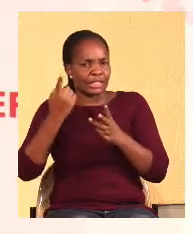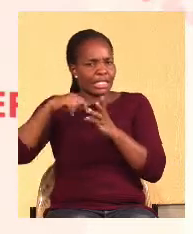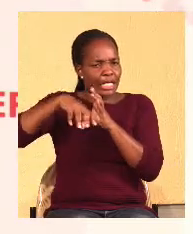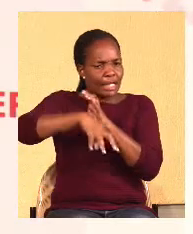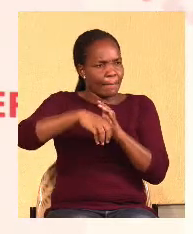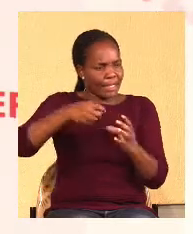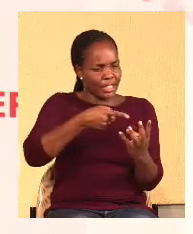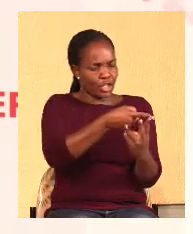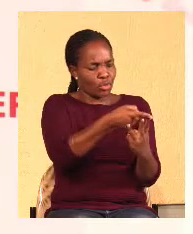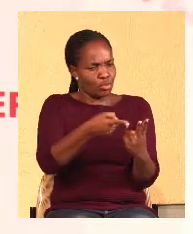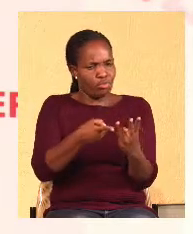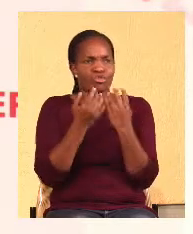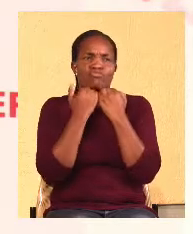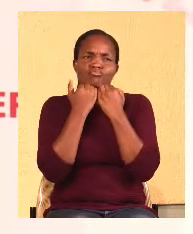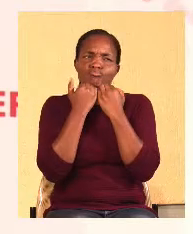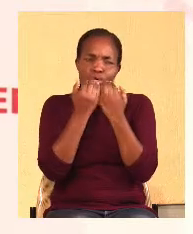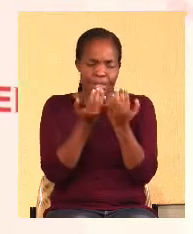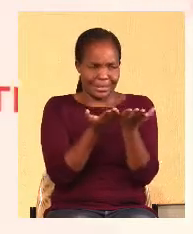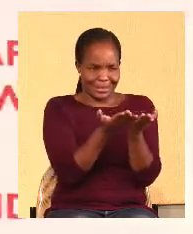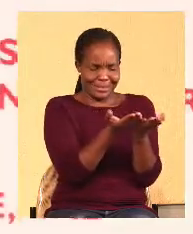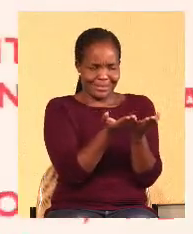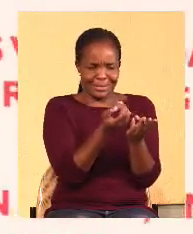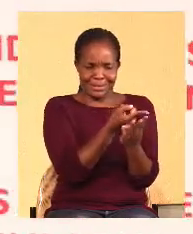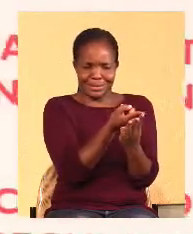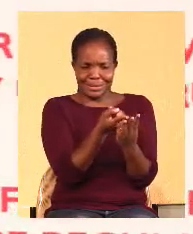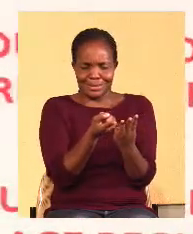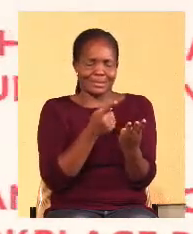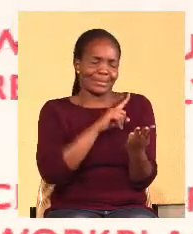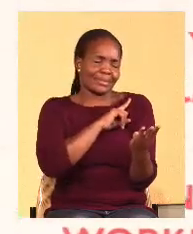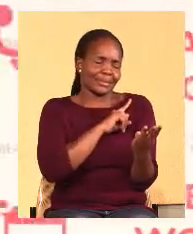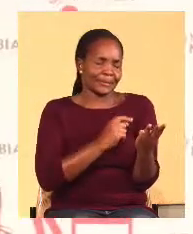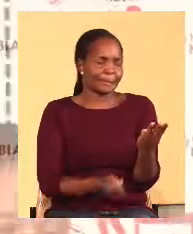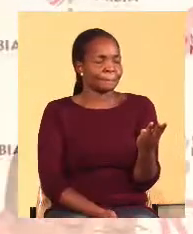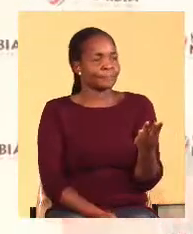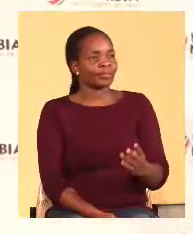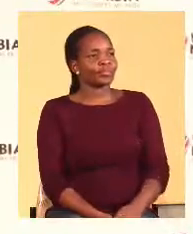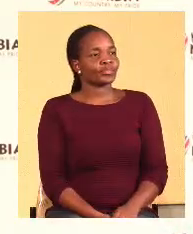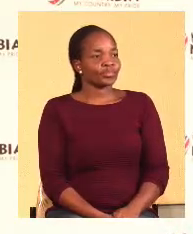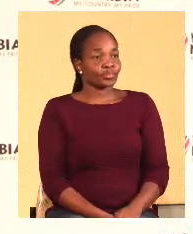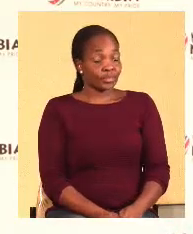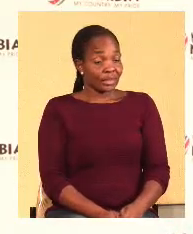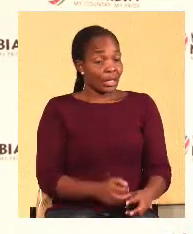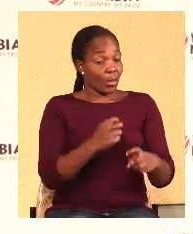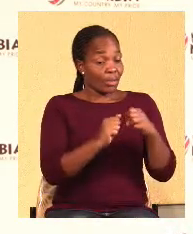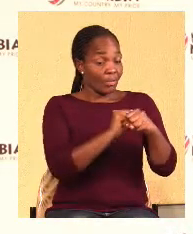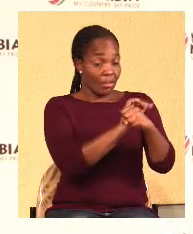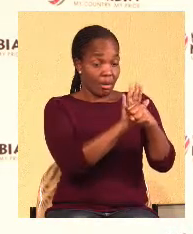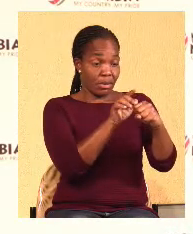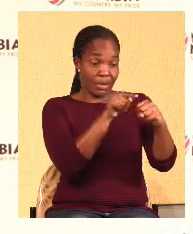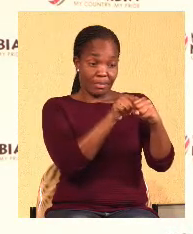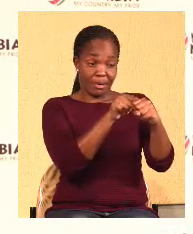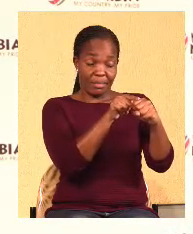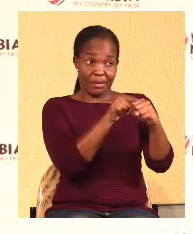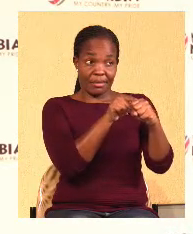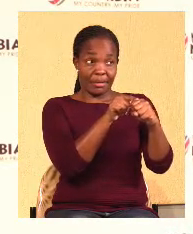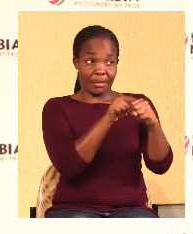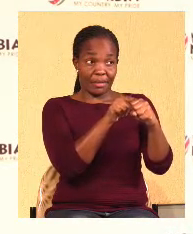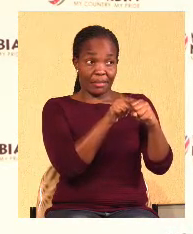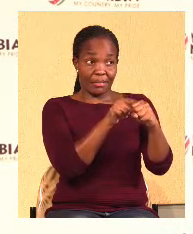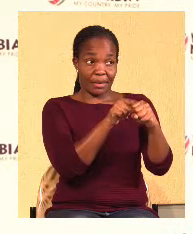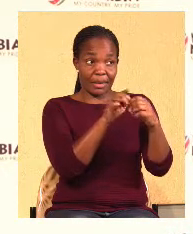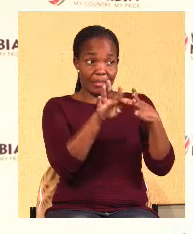being critical services? Again, you know, COVID has in a way plunged us